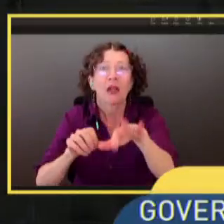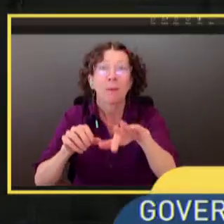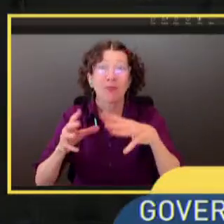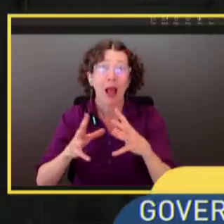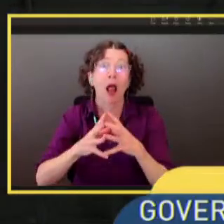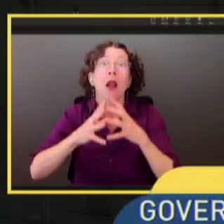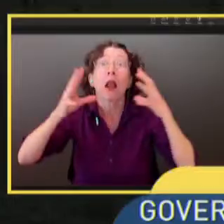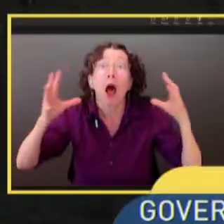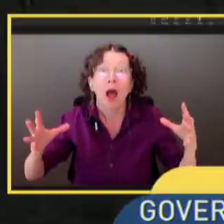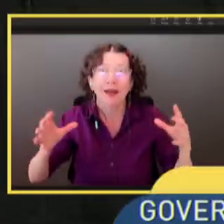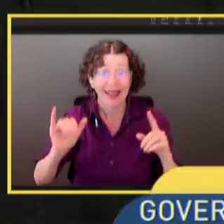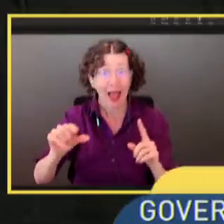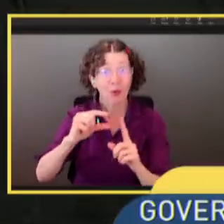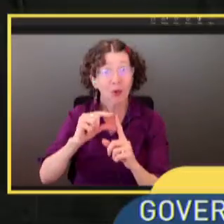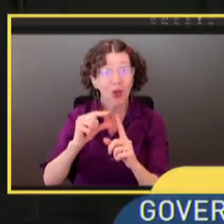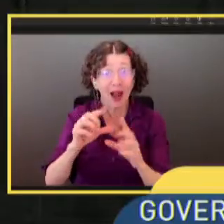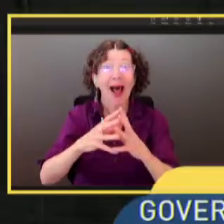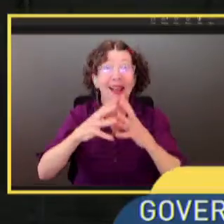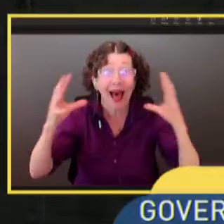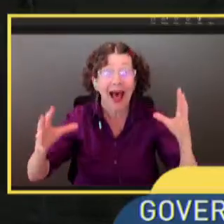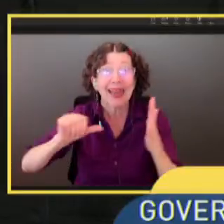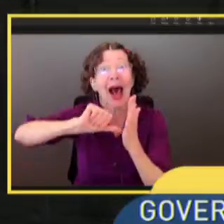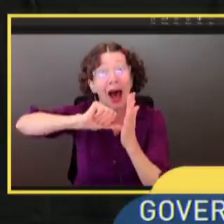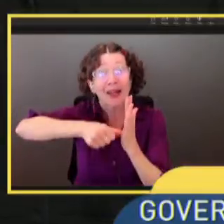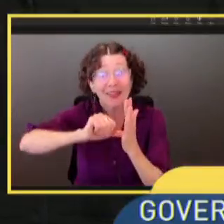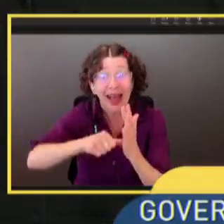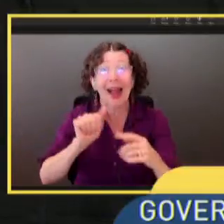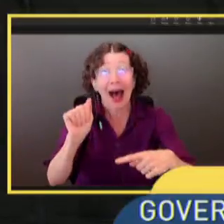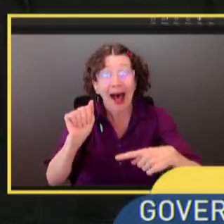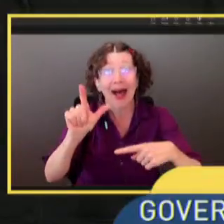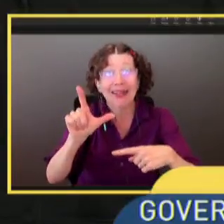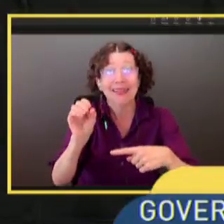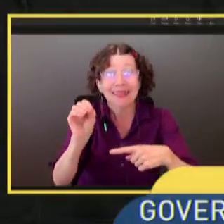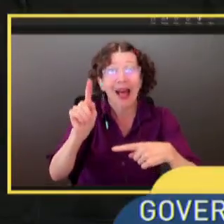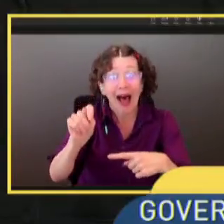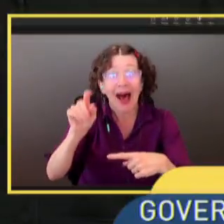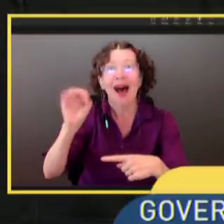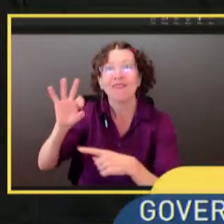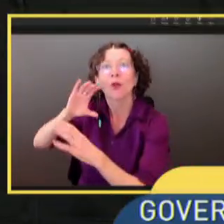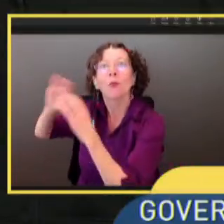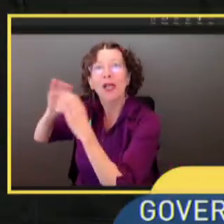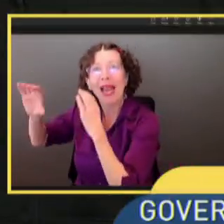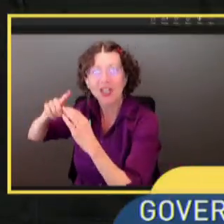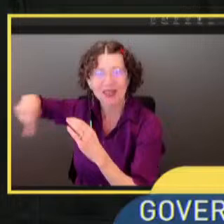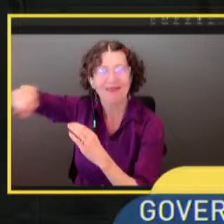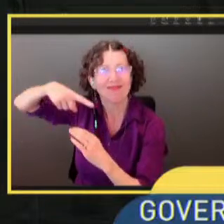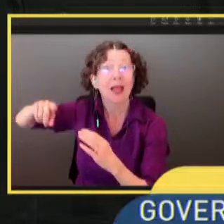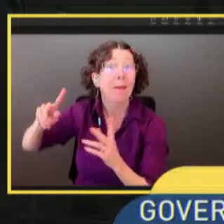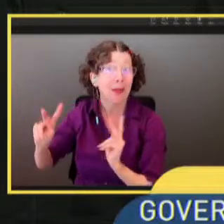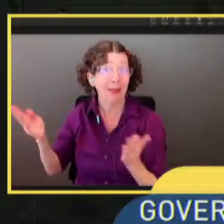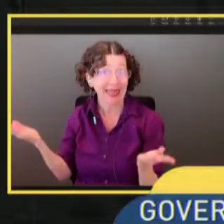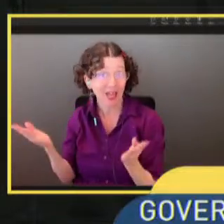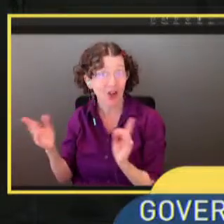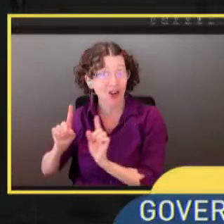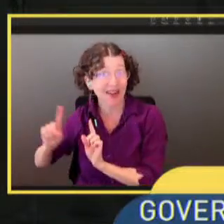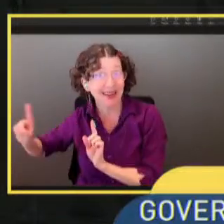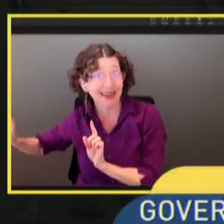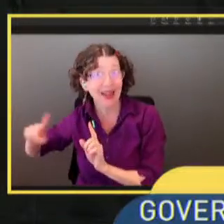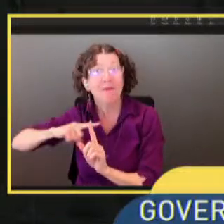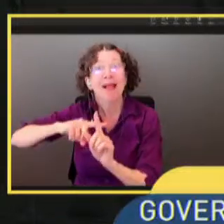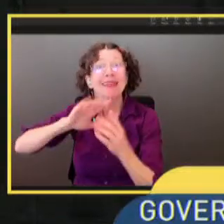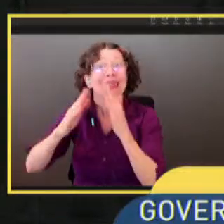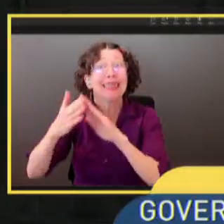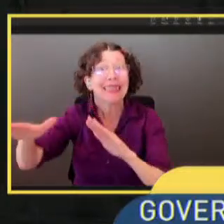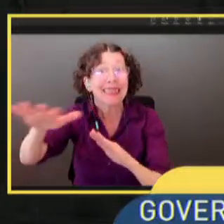on this. The Colonel will also speak about the Corps' work. One thing I just want to take a moment to emphasize, just so the people of the state know this, there